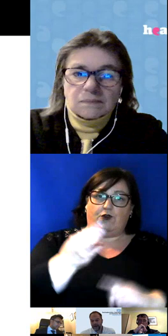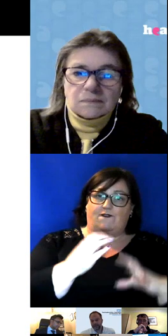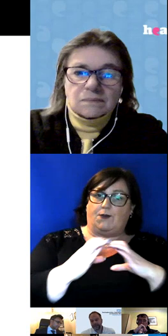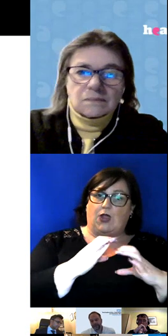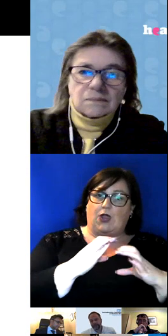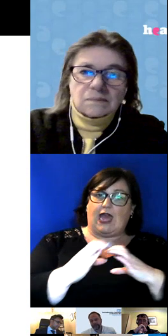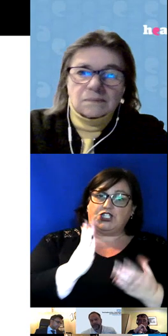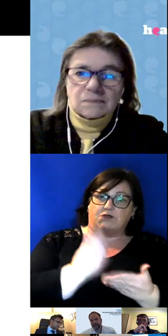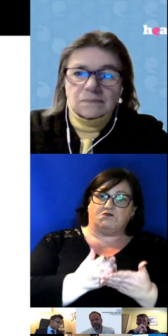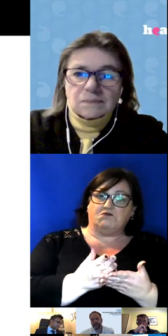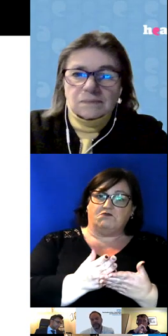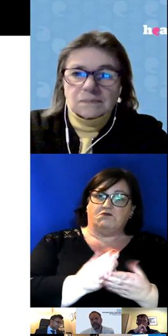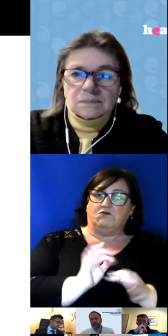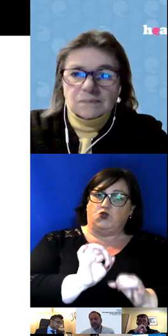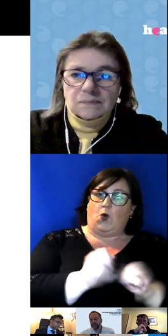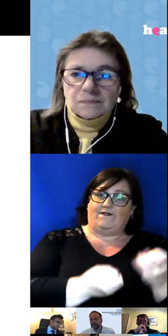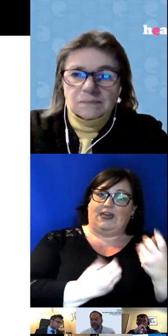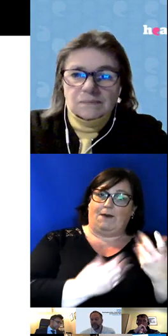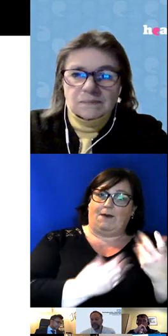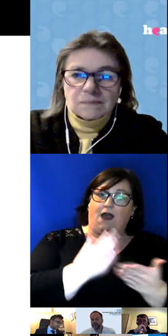All other feedback on that would be welcome.